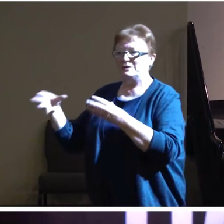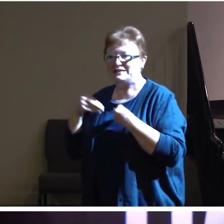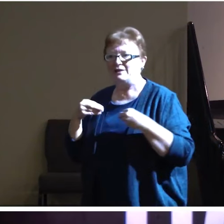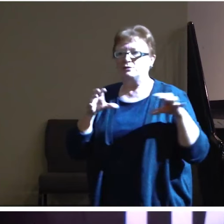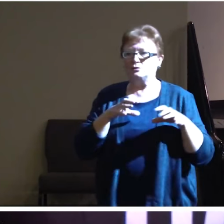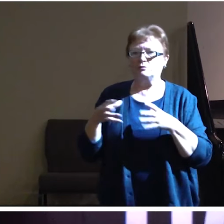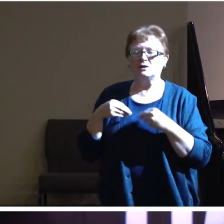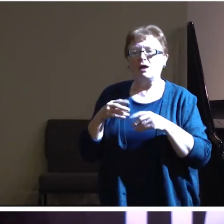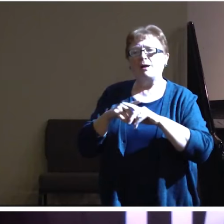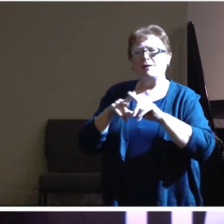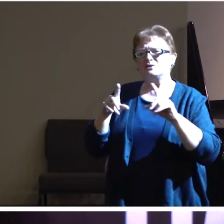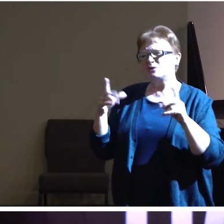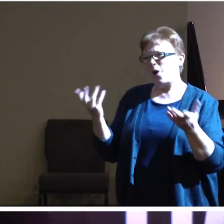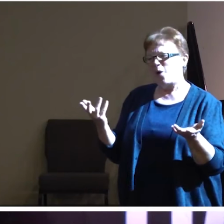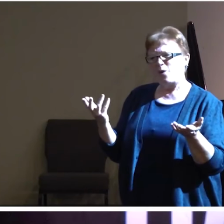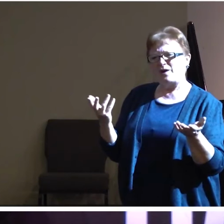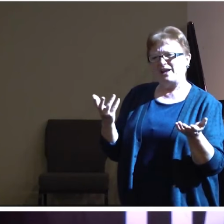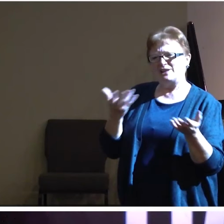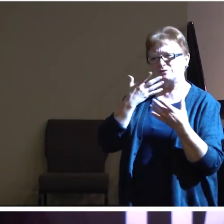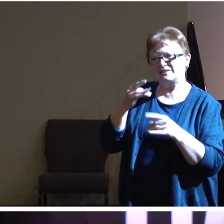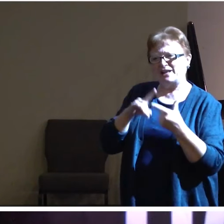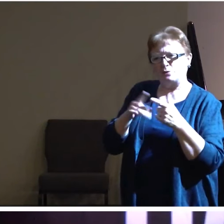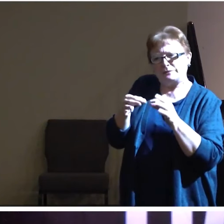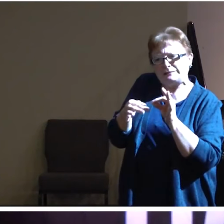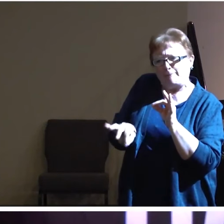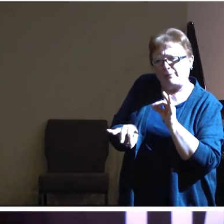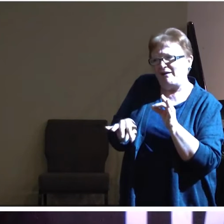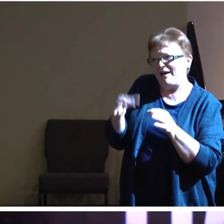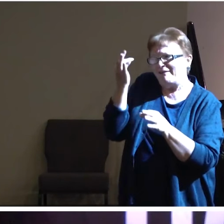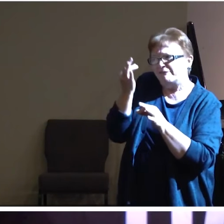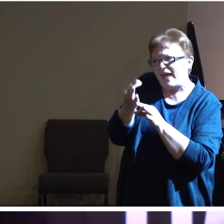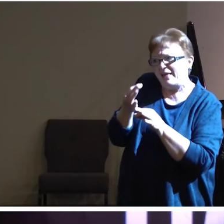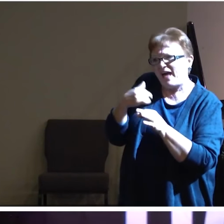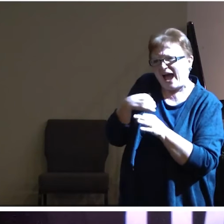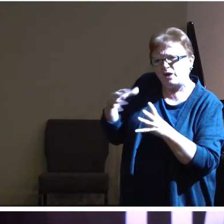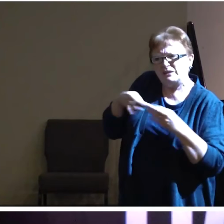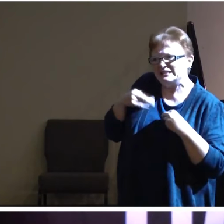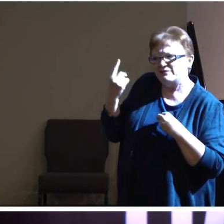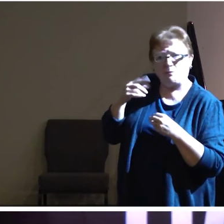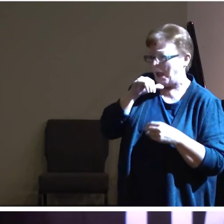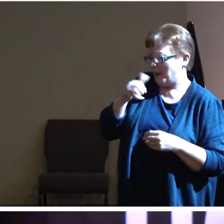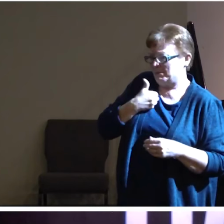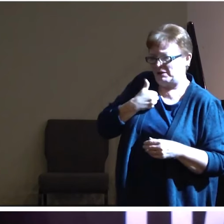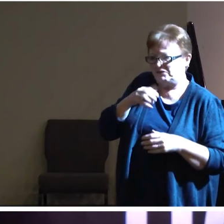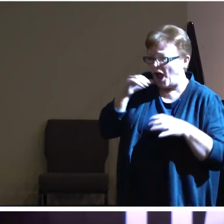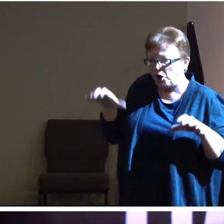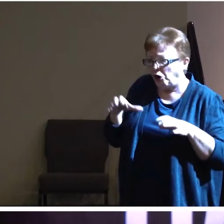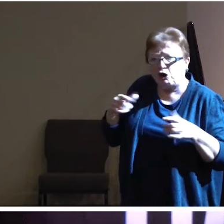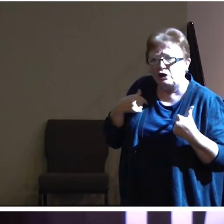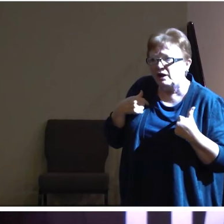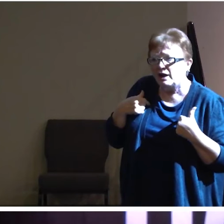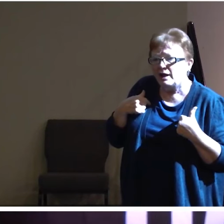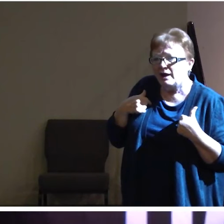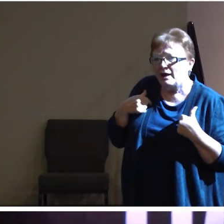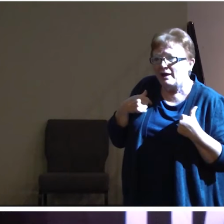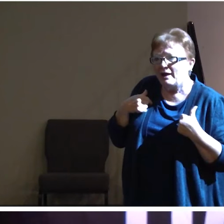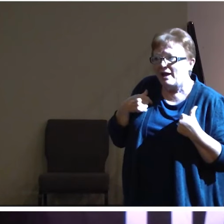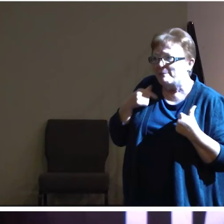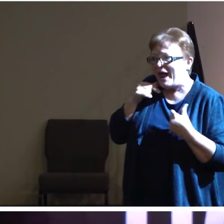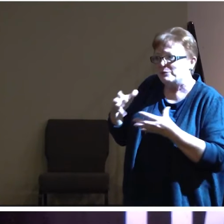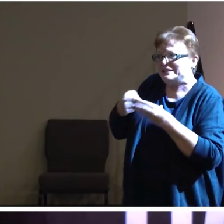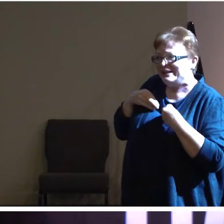So this idea that through simple faith, I could receive something that I had not earned, but that was hard for me to believe.